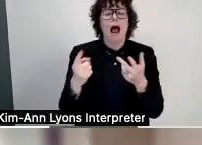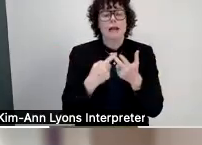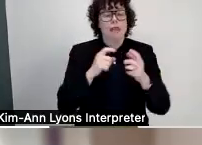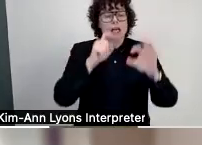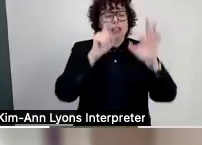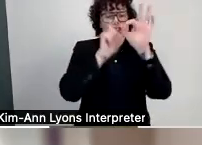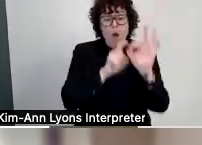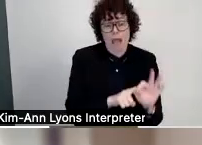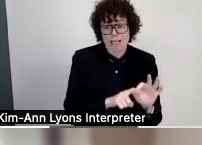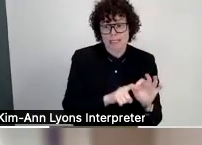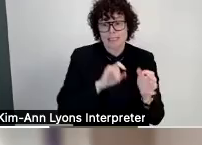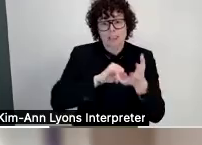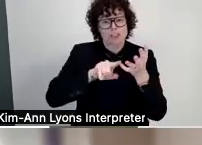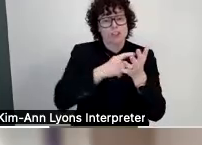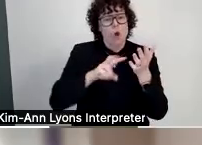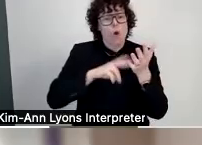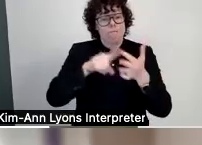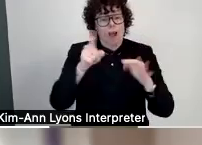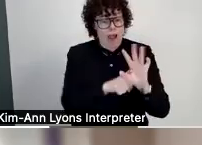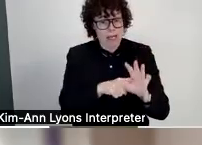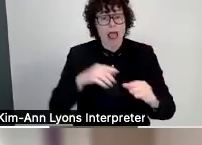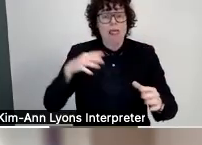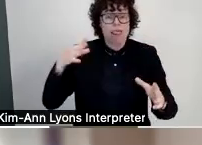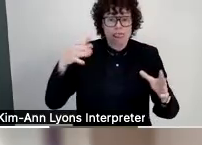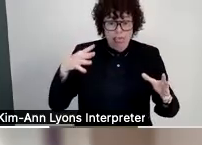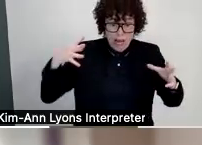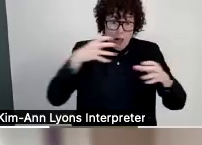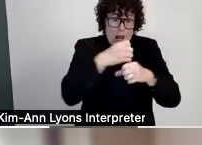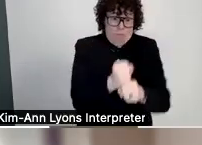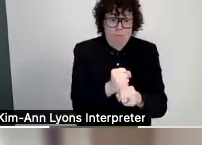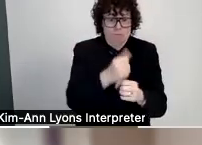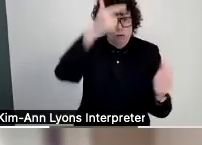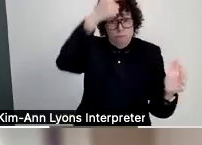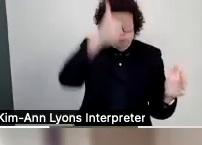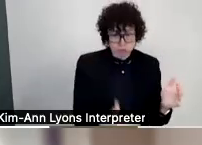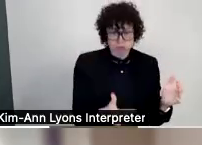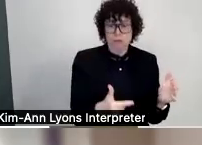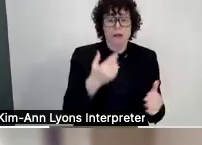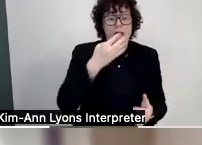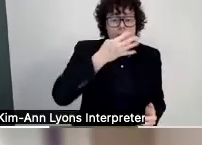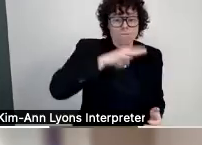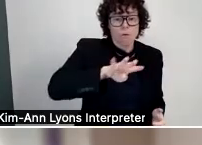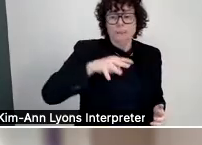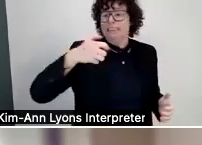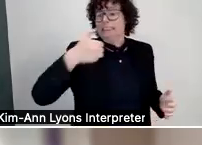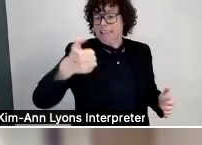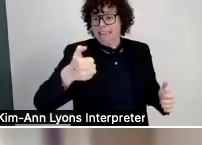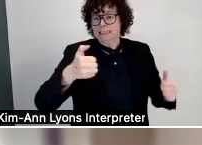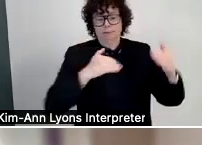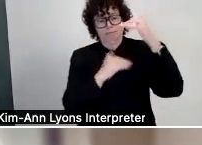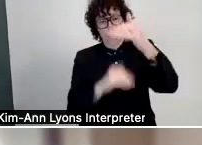we had a list of 46 capabilities that all of our experts agreed were important to include on the list.